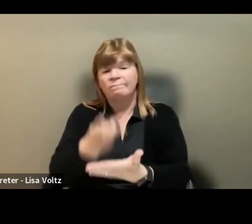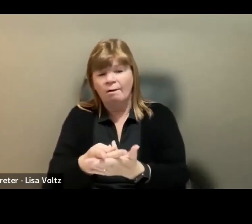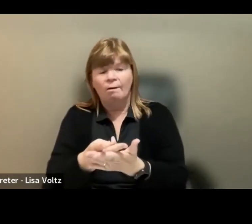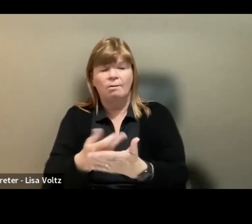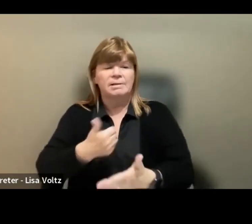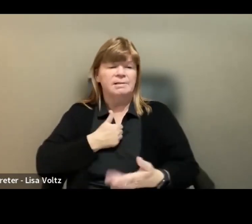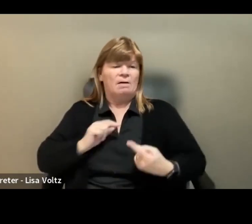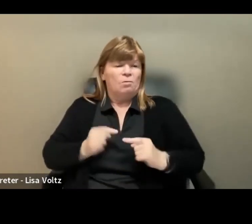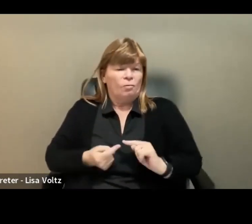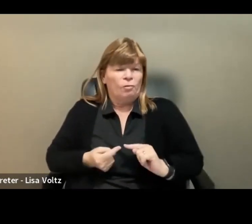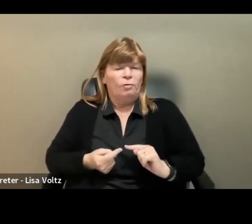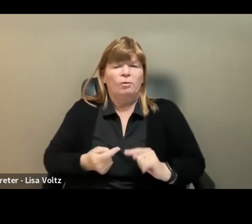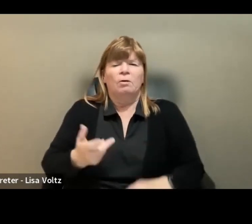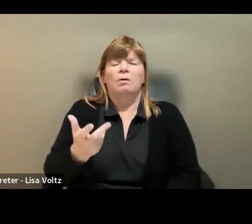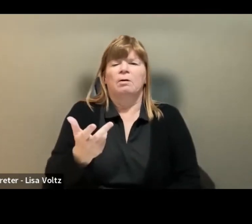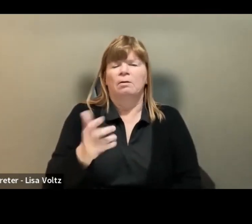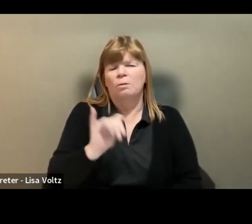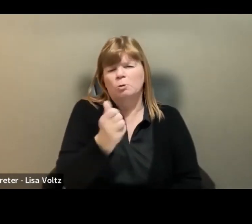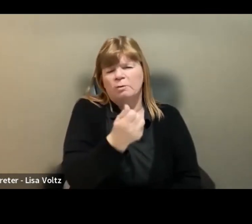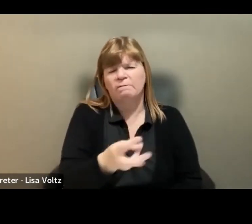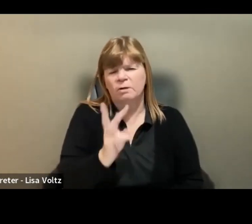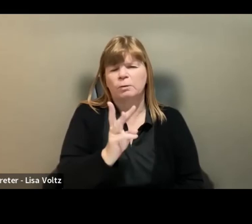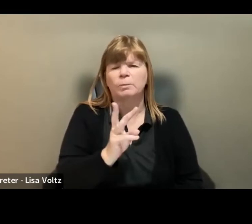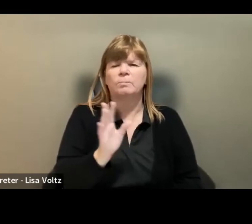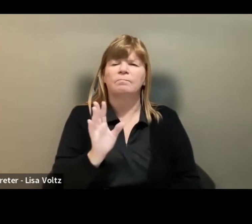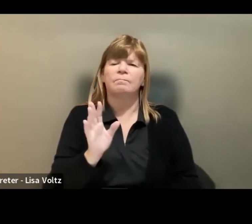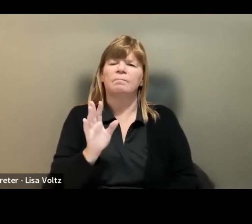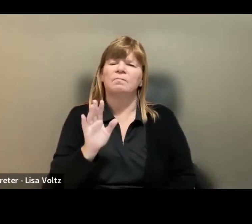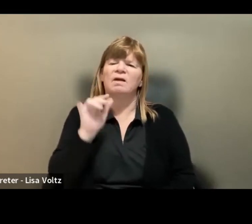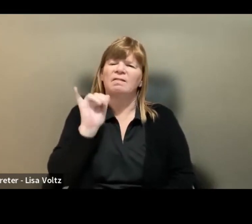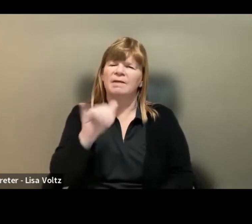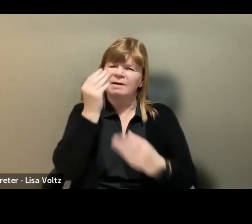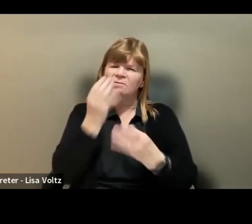self-harm, to name a few. It would provide us information